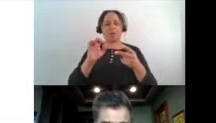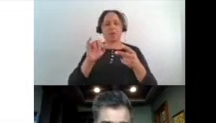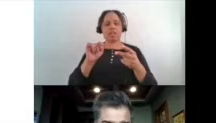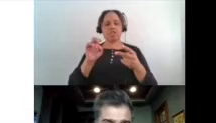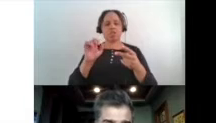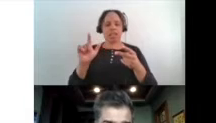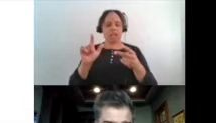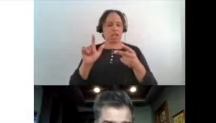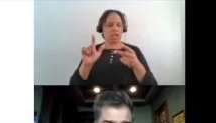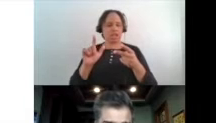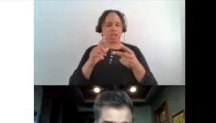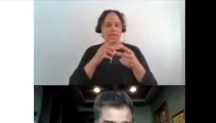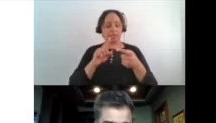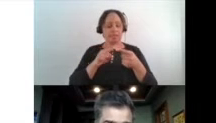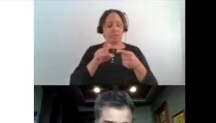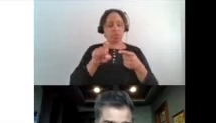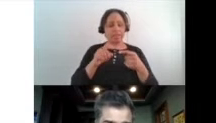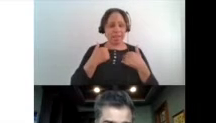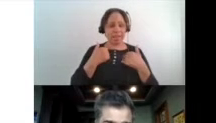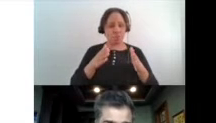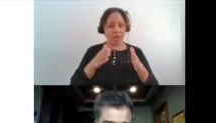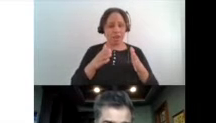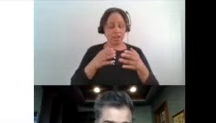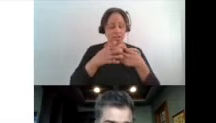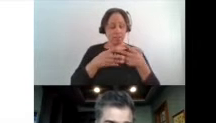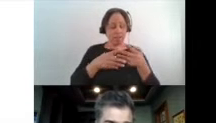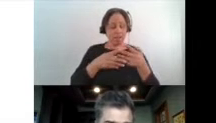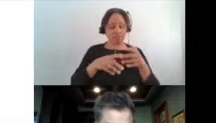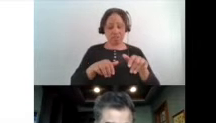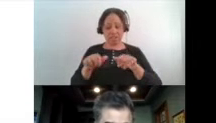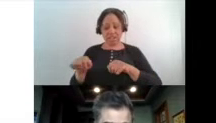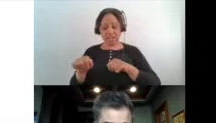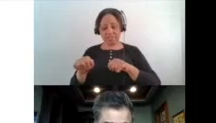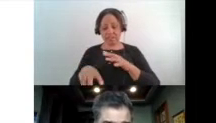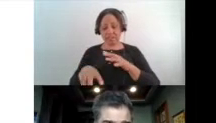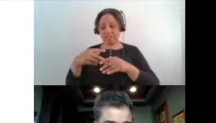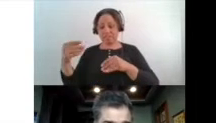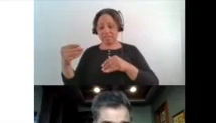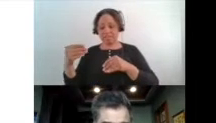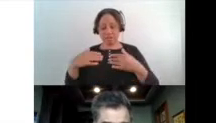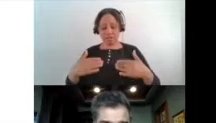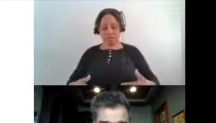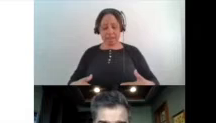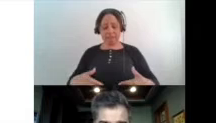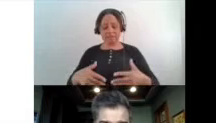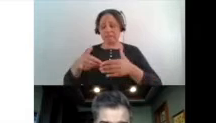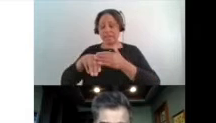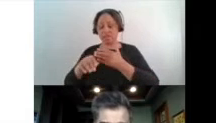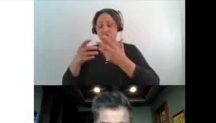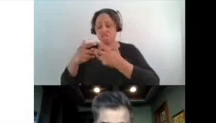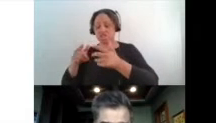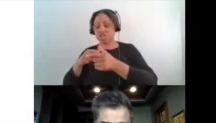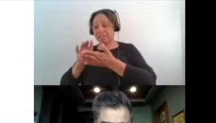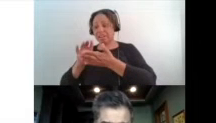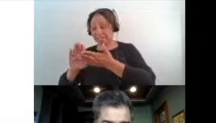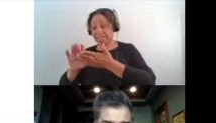body, enters into a machine that filters out the garbage, and then that cleansed blood will then be delivered back into your